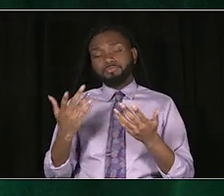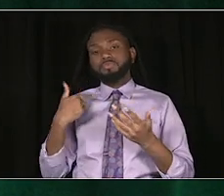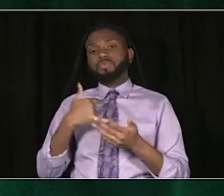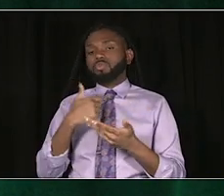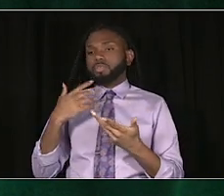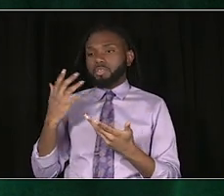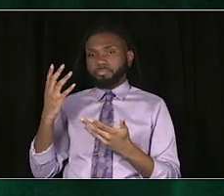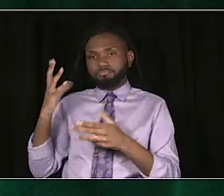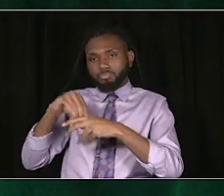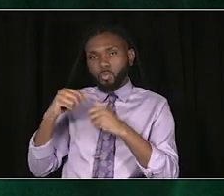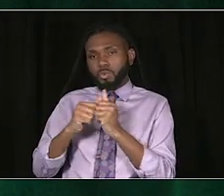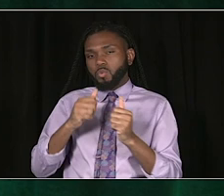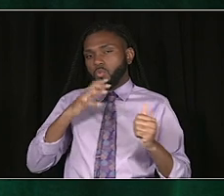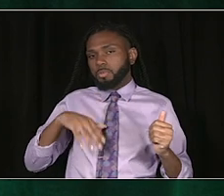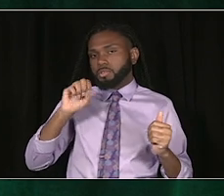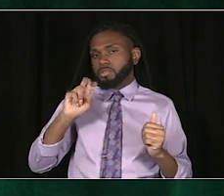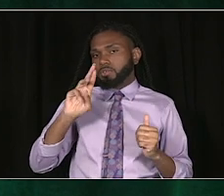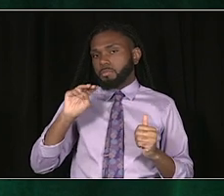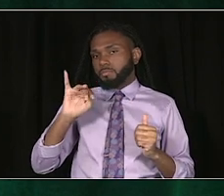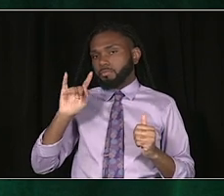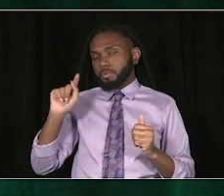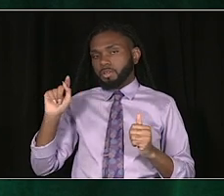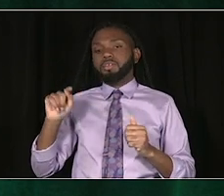on a women's summit that basically brings together